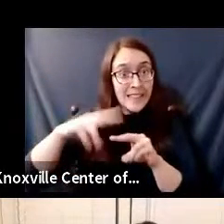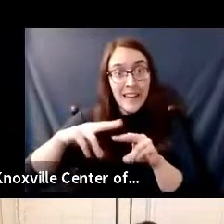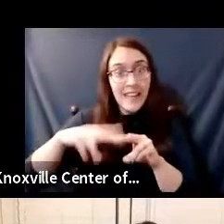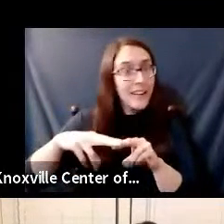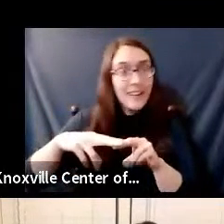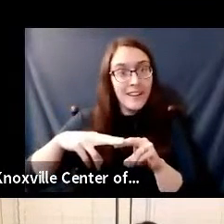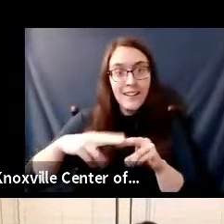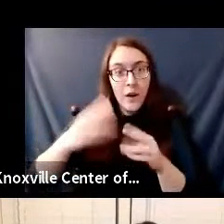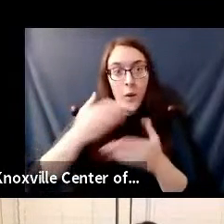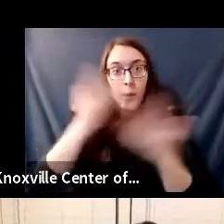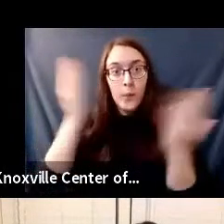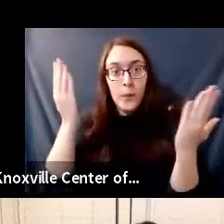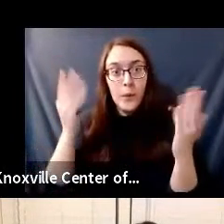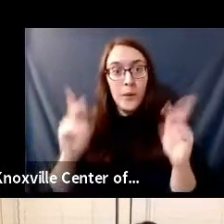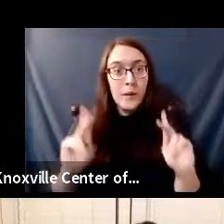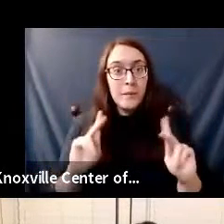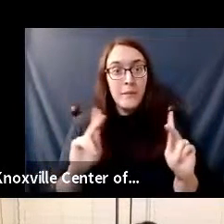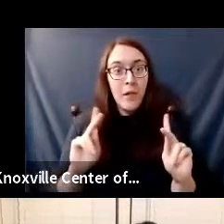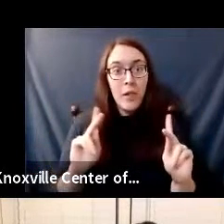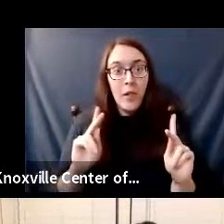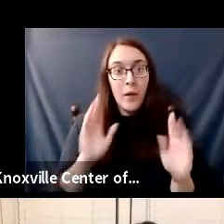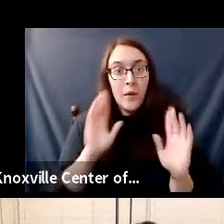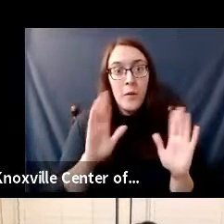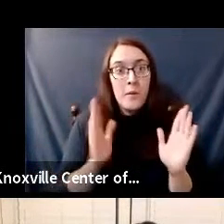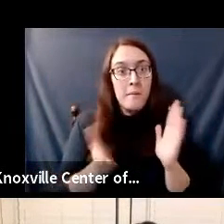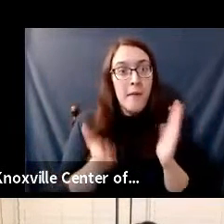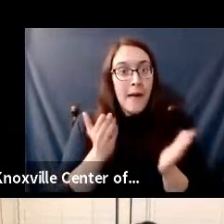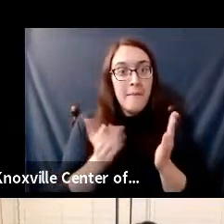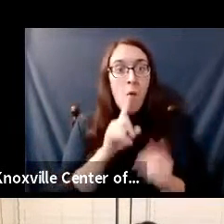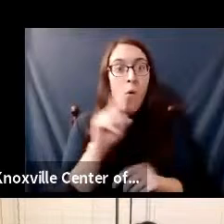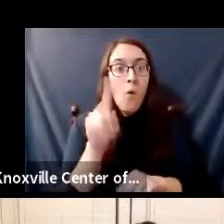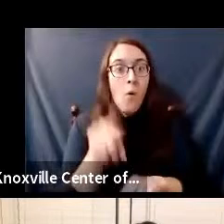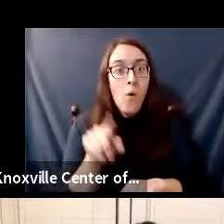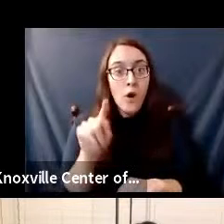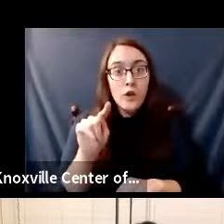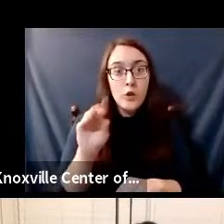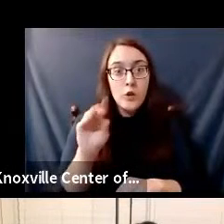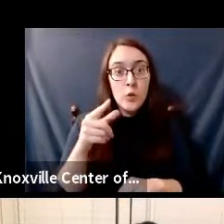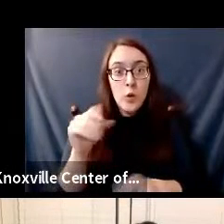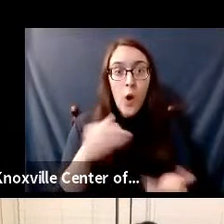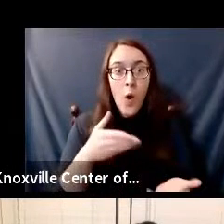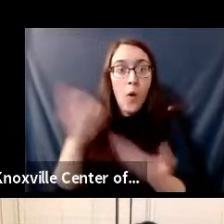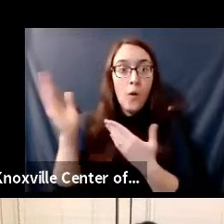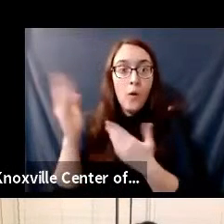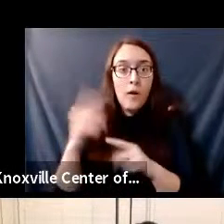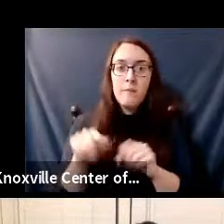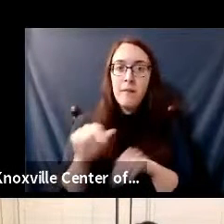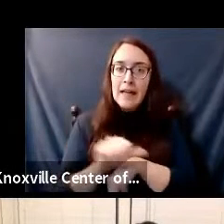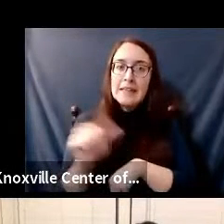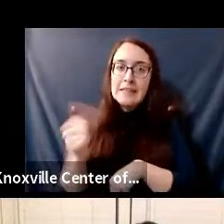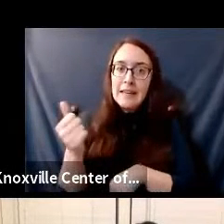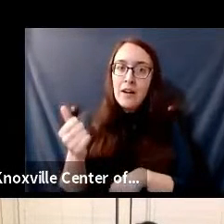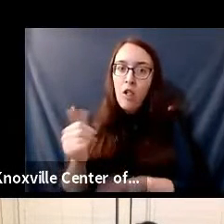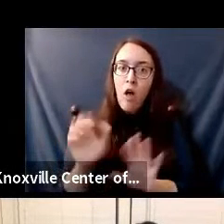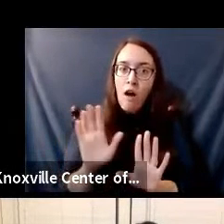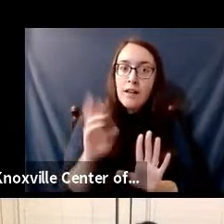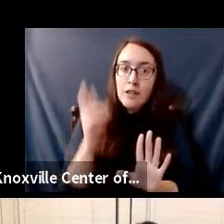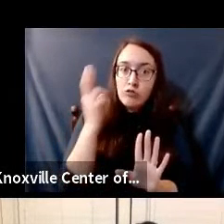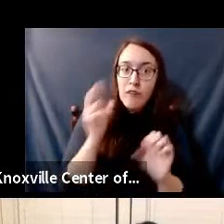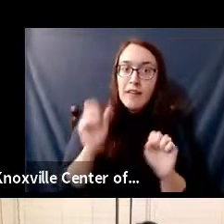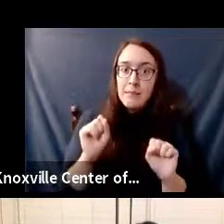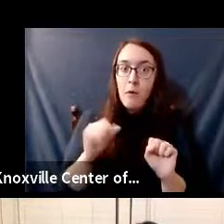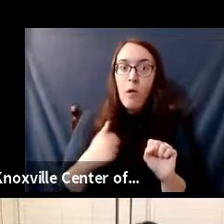us. They will be gone as people hopefully order to go. But 10 o'clock is more reasonable because I would say 80